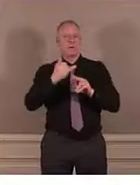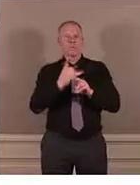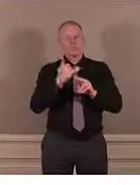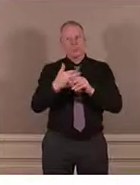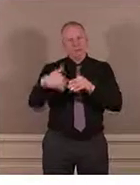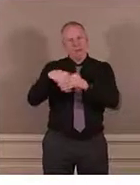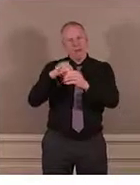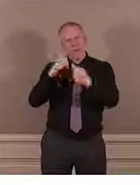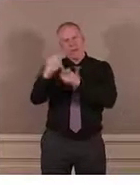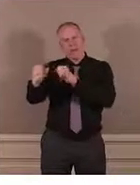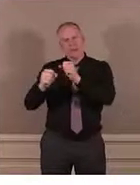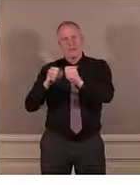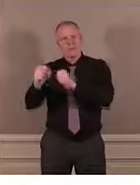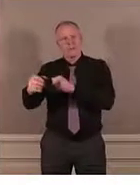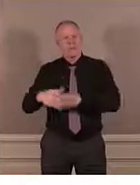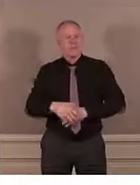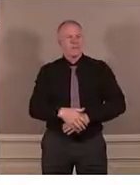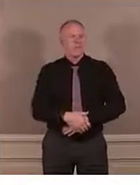other services.